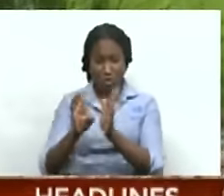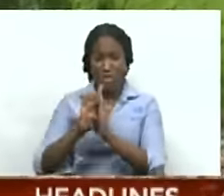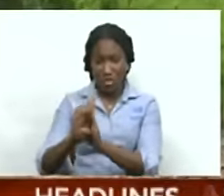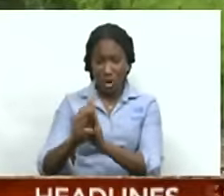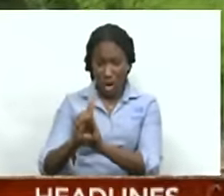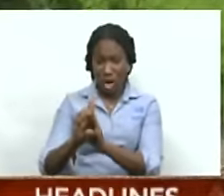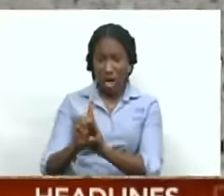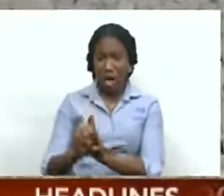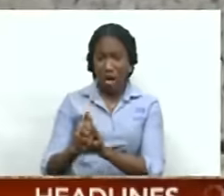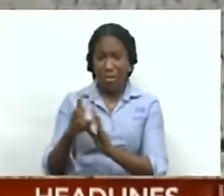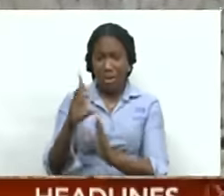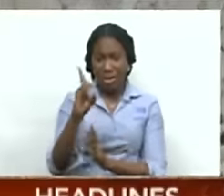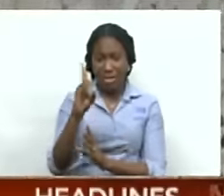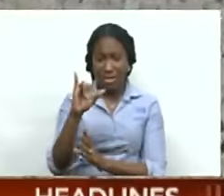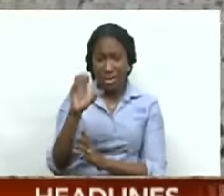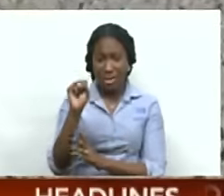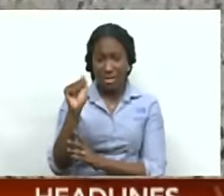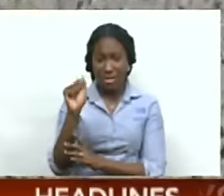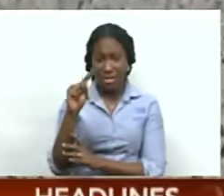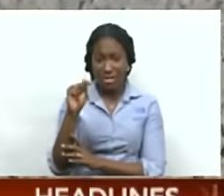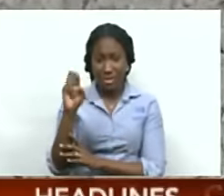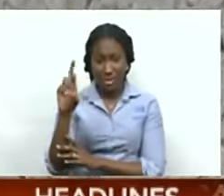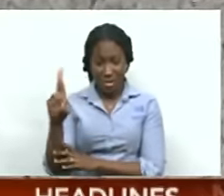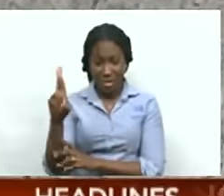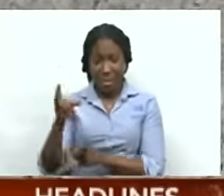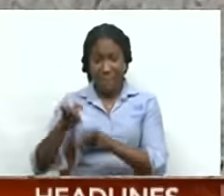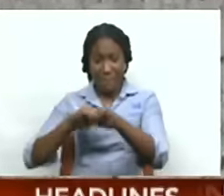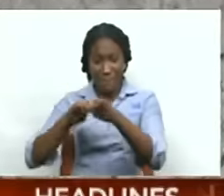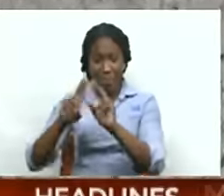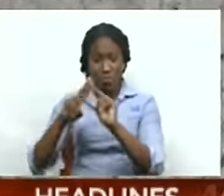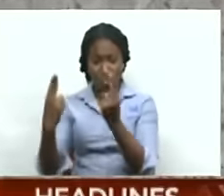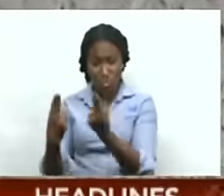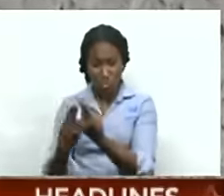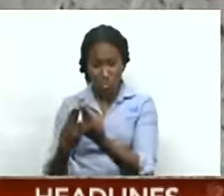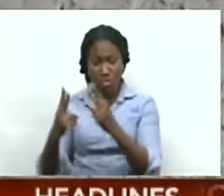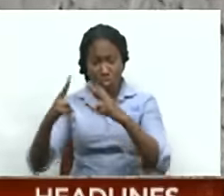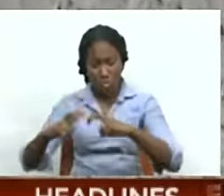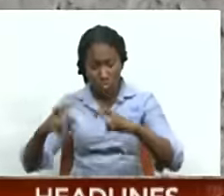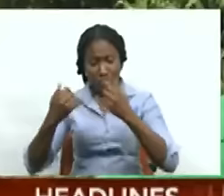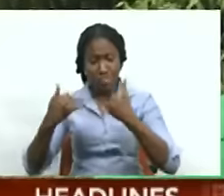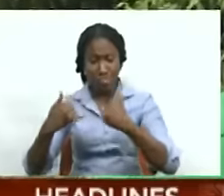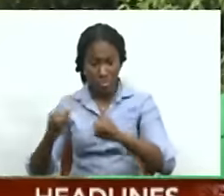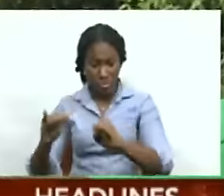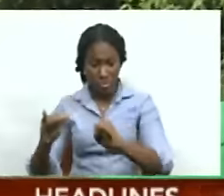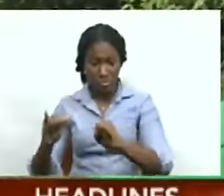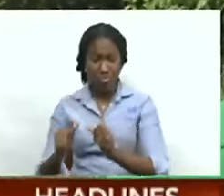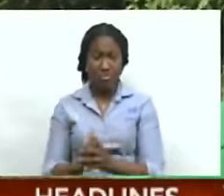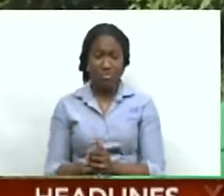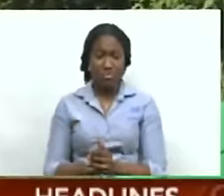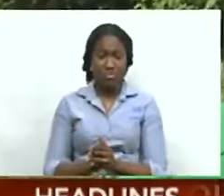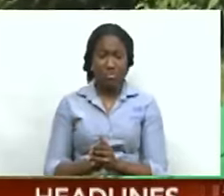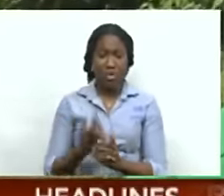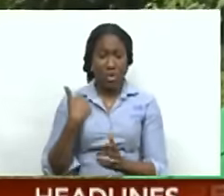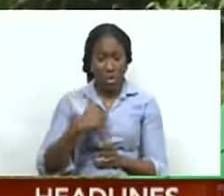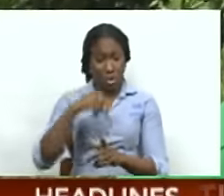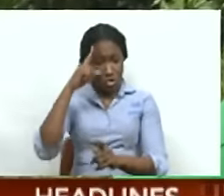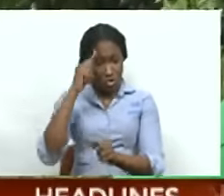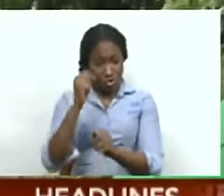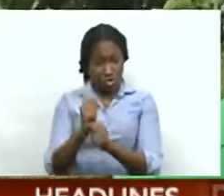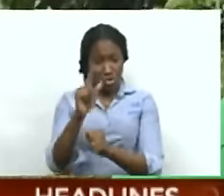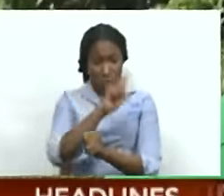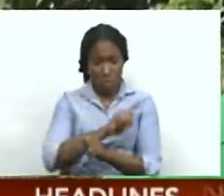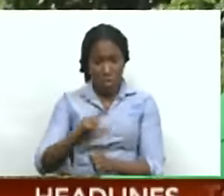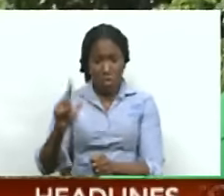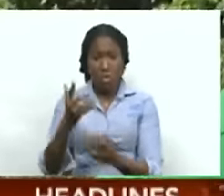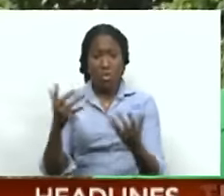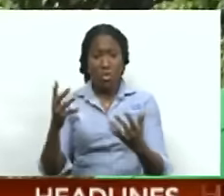are monitoring the site that appears to still be active. We trust in the Lord that it would not be